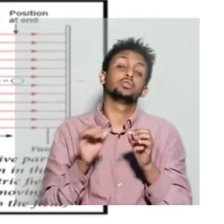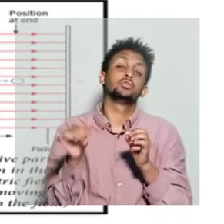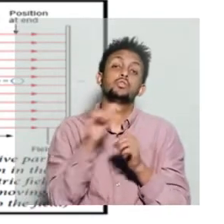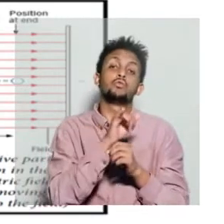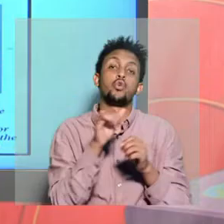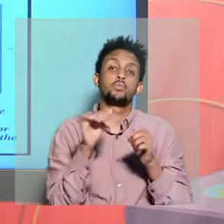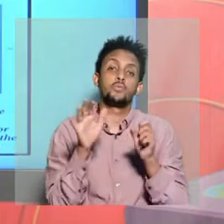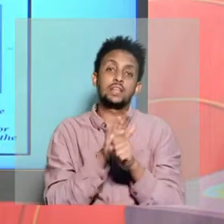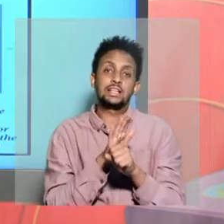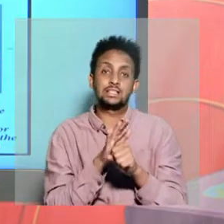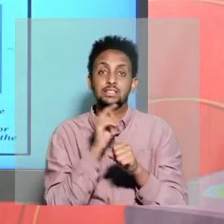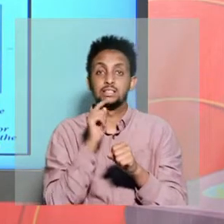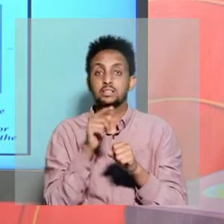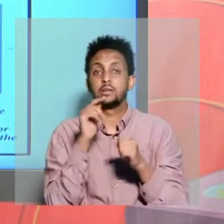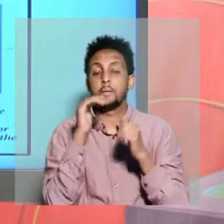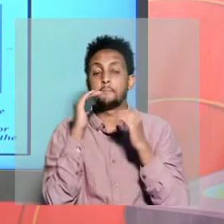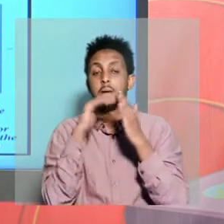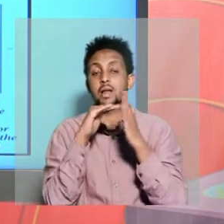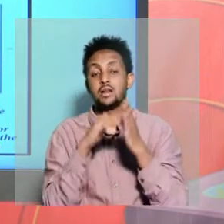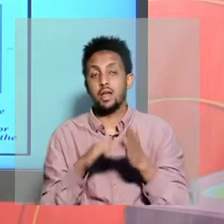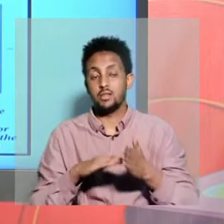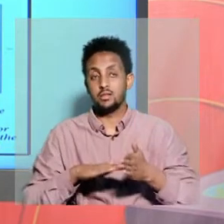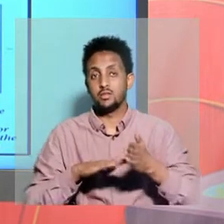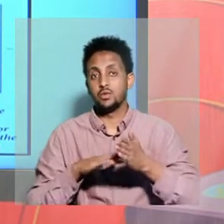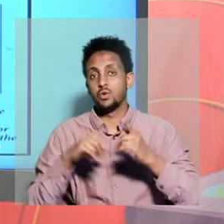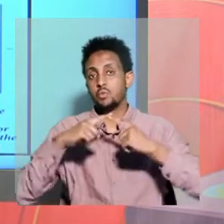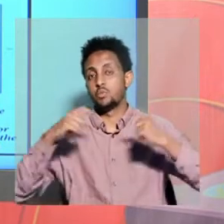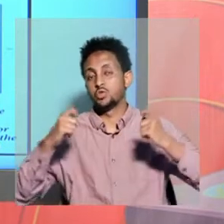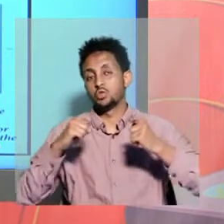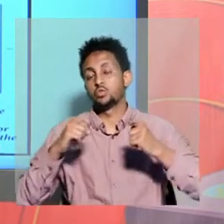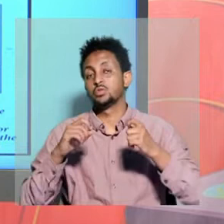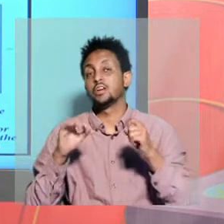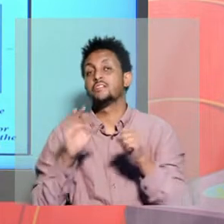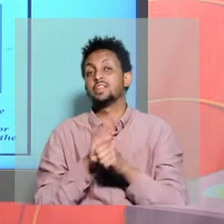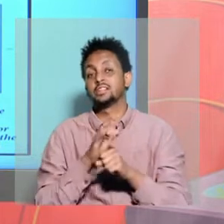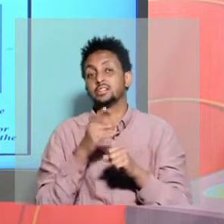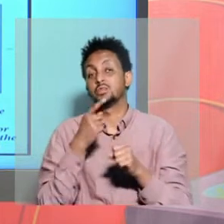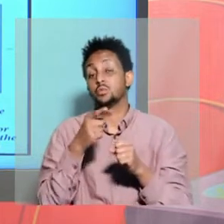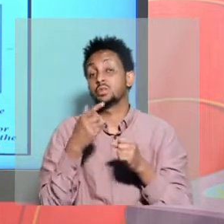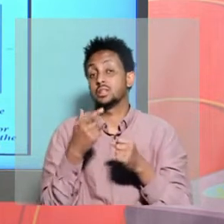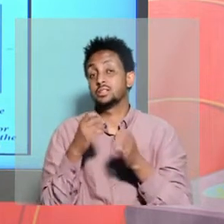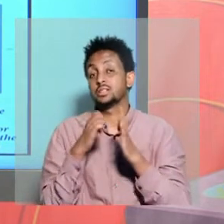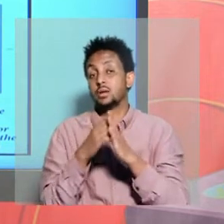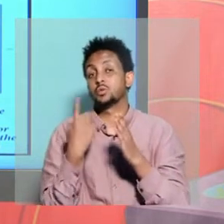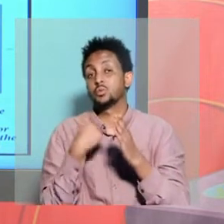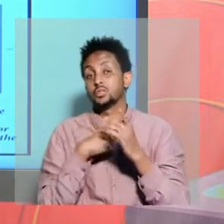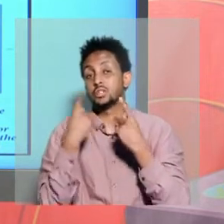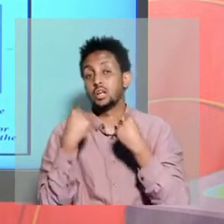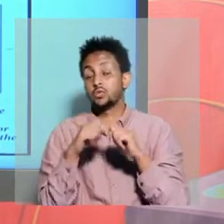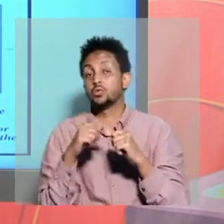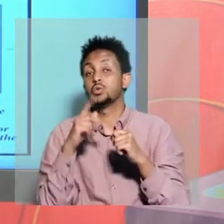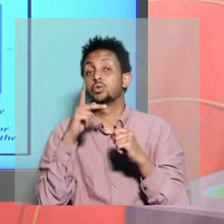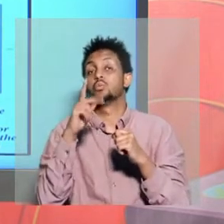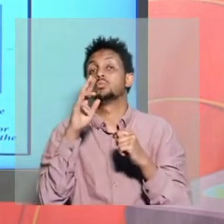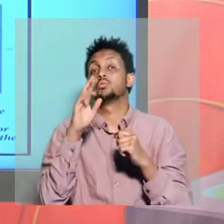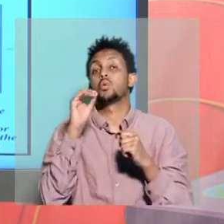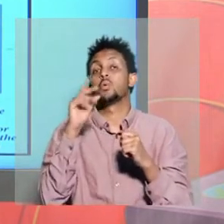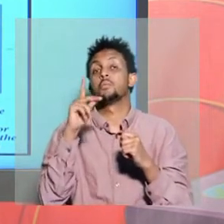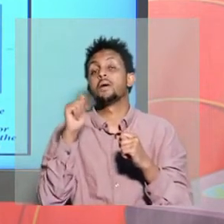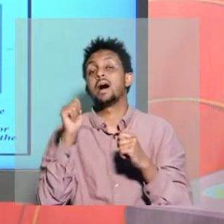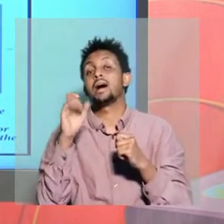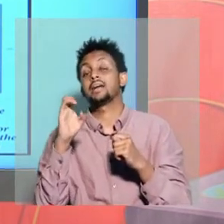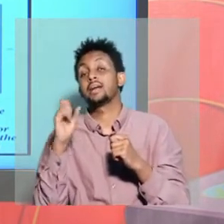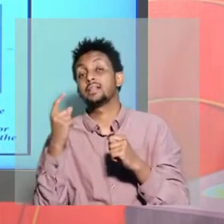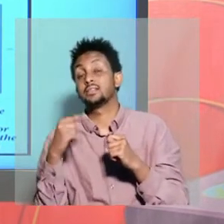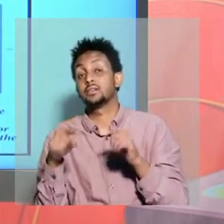field, parallel to the field or opposite to the field. For example, in this case, if you are trying to propagate, if you place